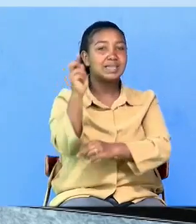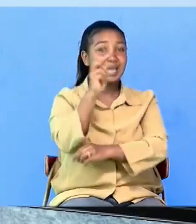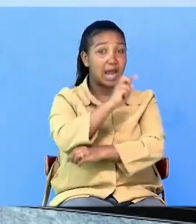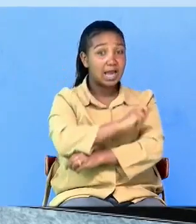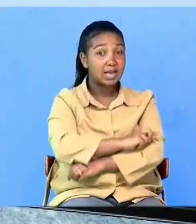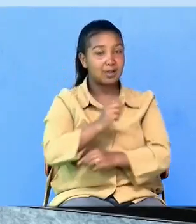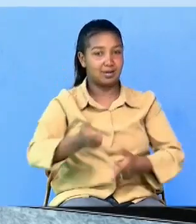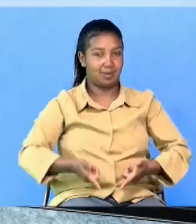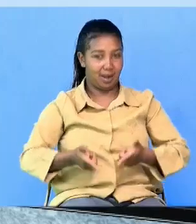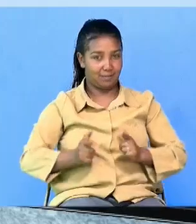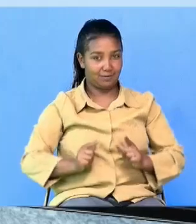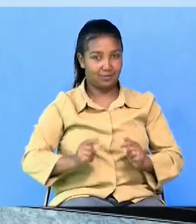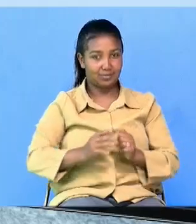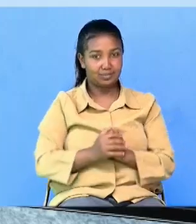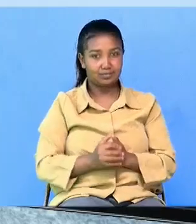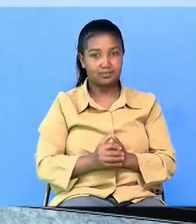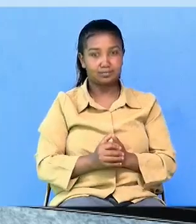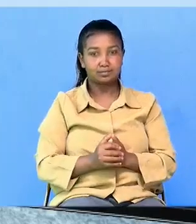daily life.